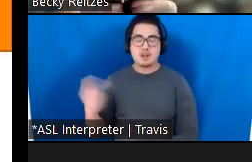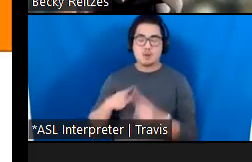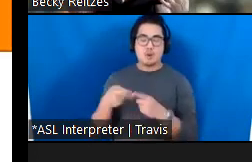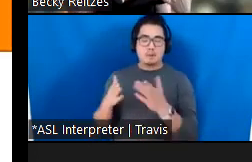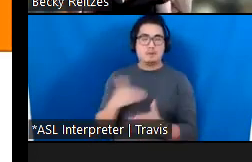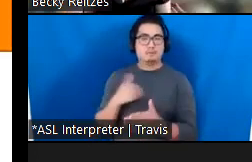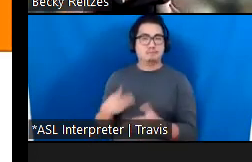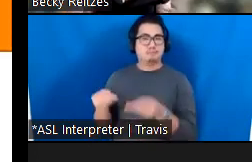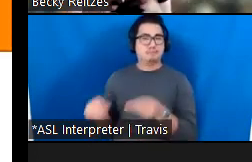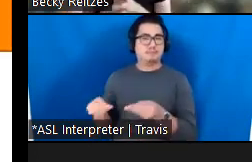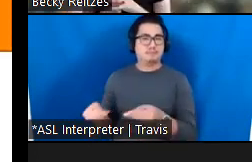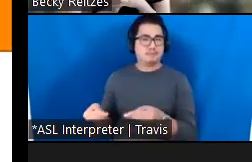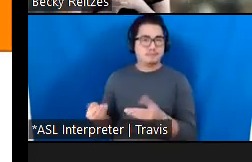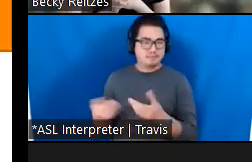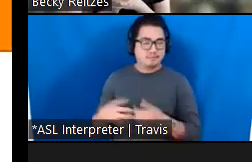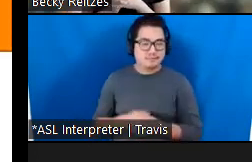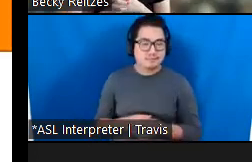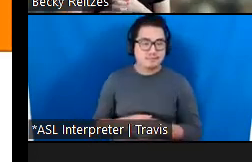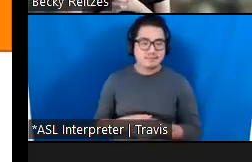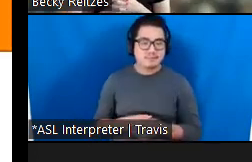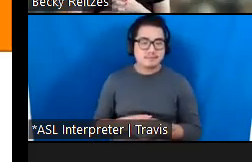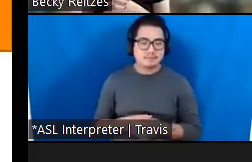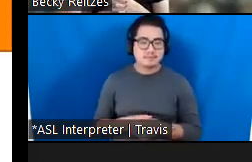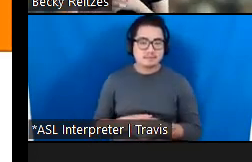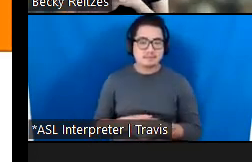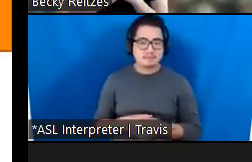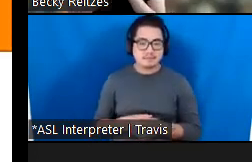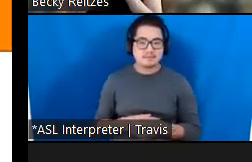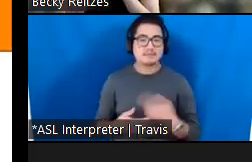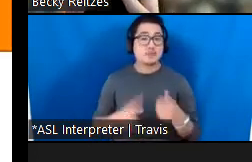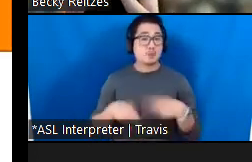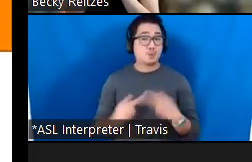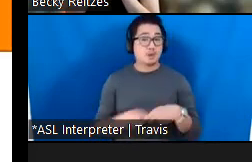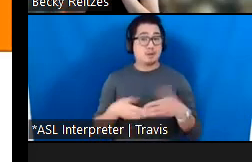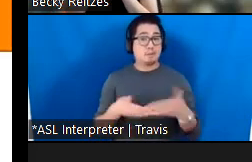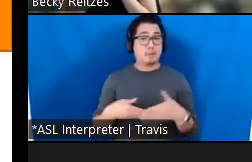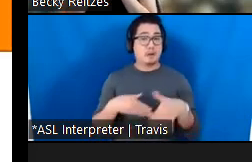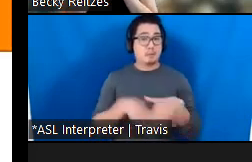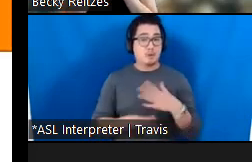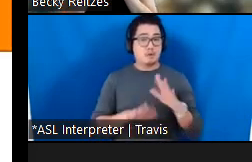breastfeeding or chest feeding their baby after birth. So